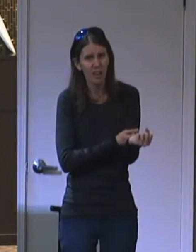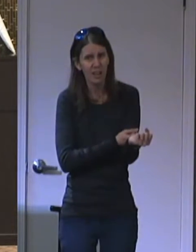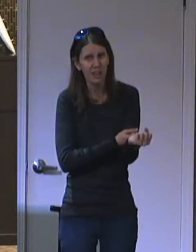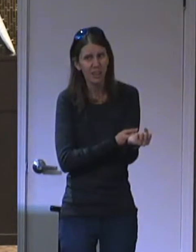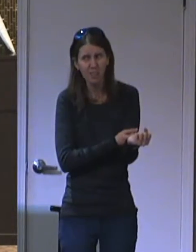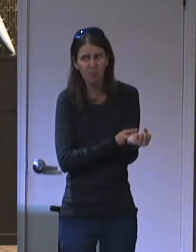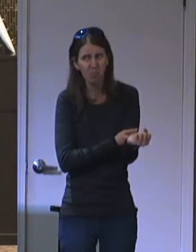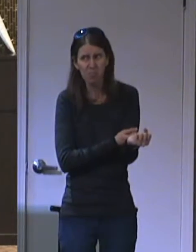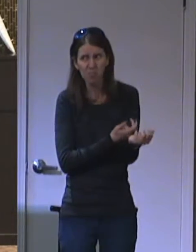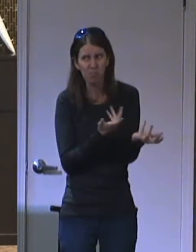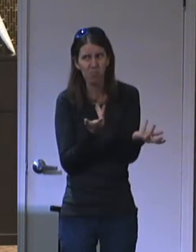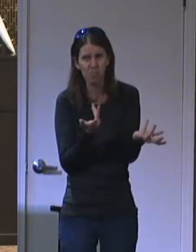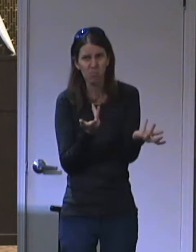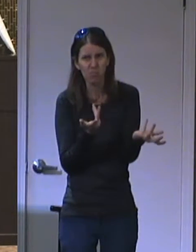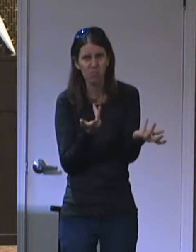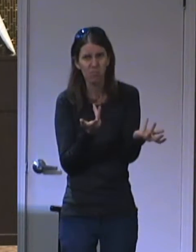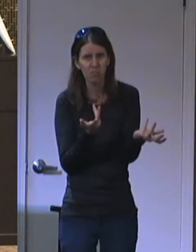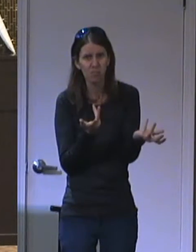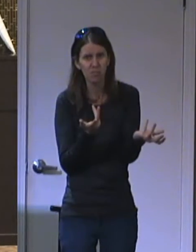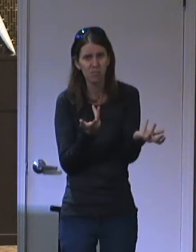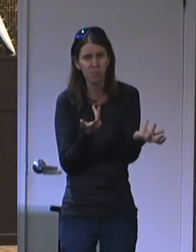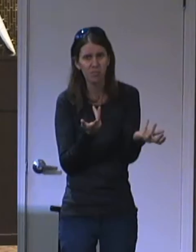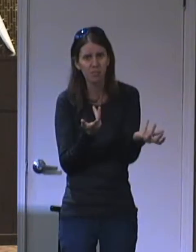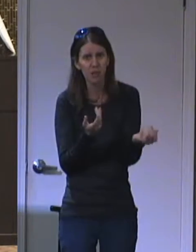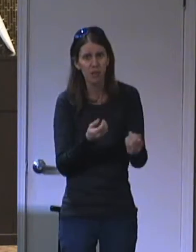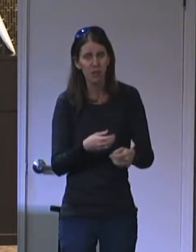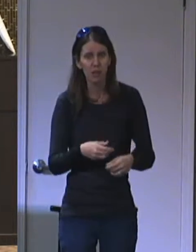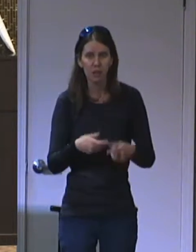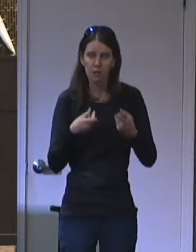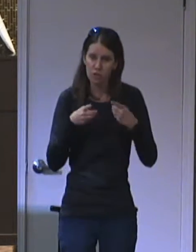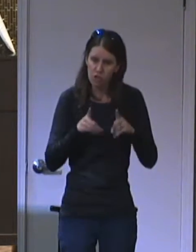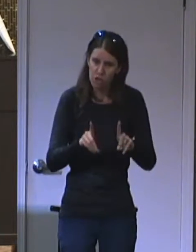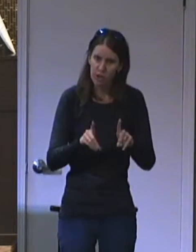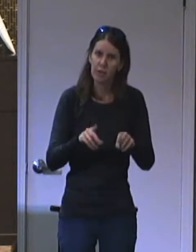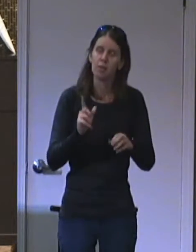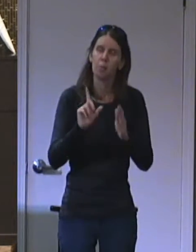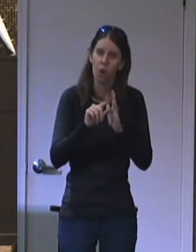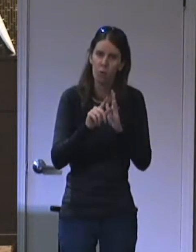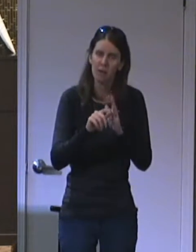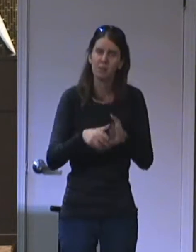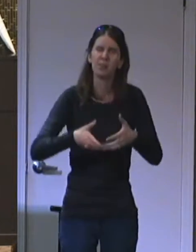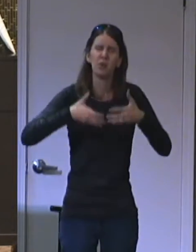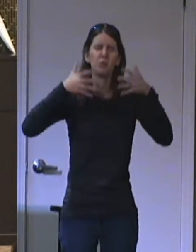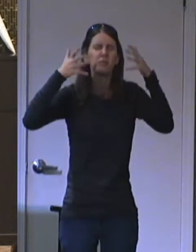It doesn't make sense. In the midst of it, we're so overwhelmed